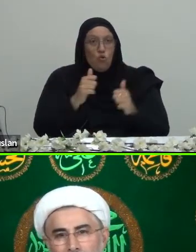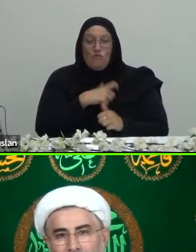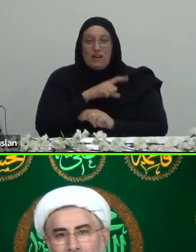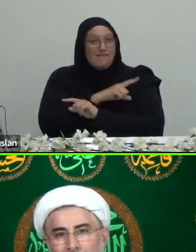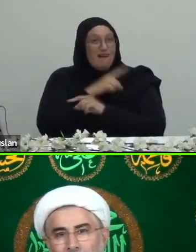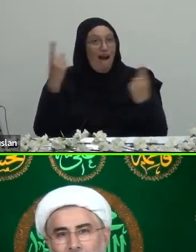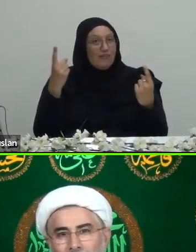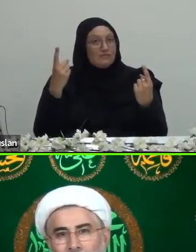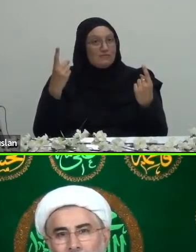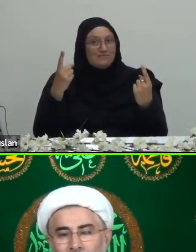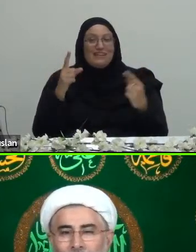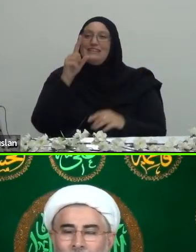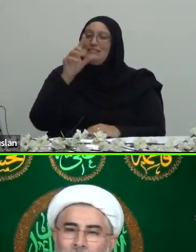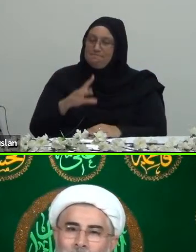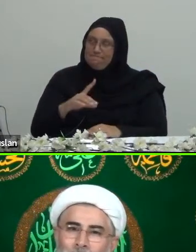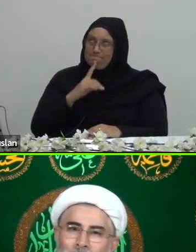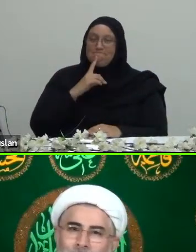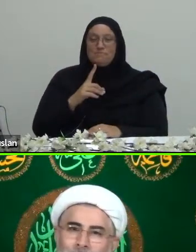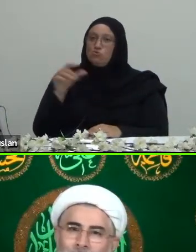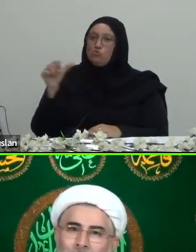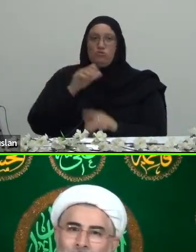I hope it answered your question.